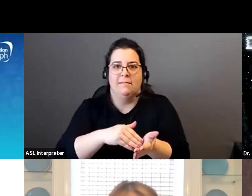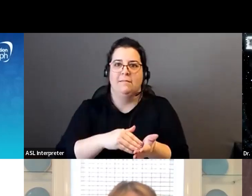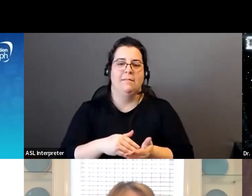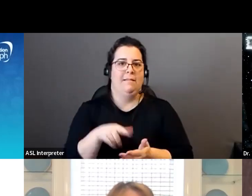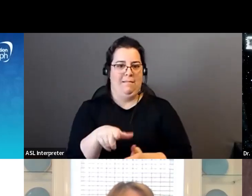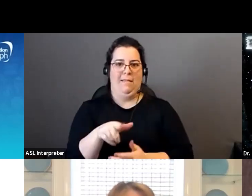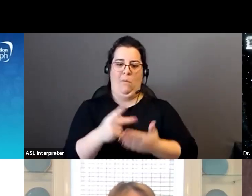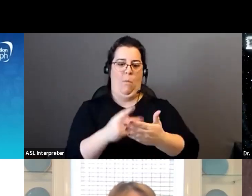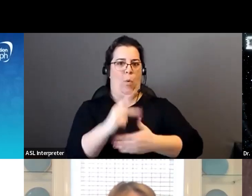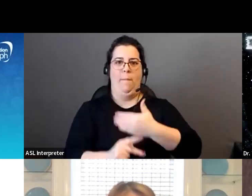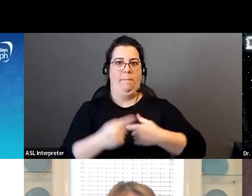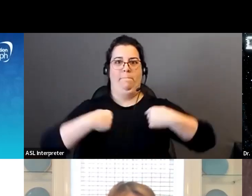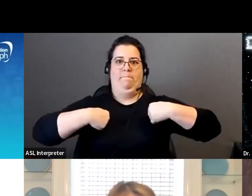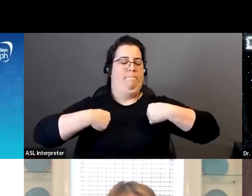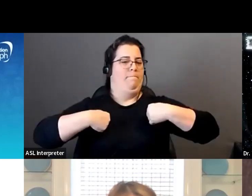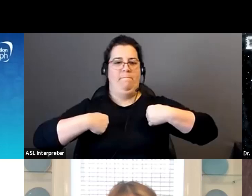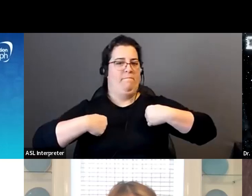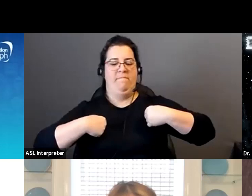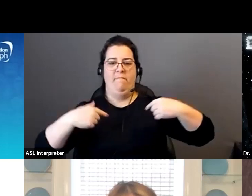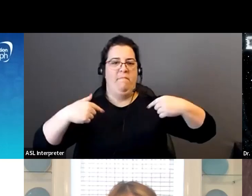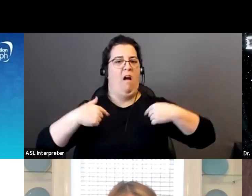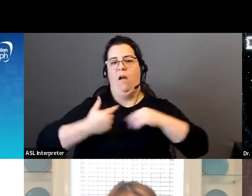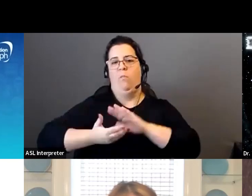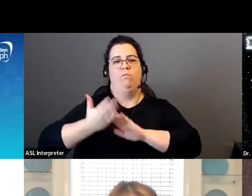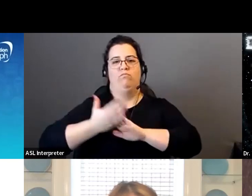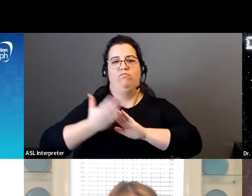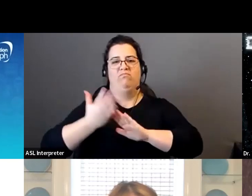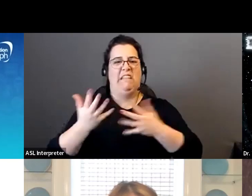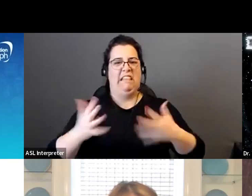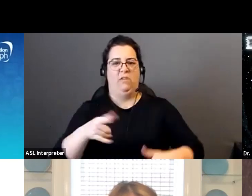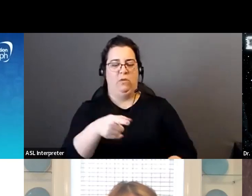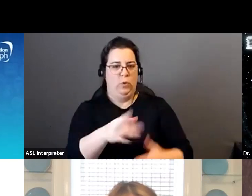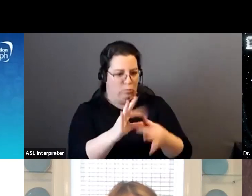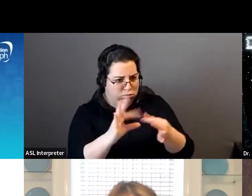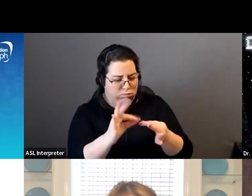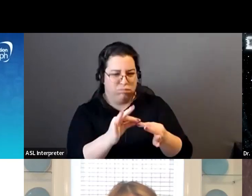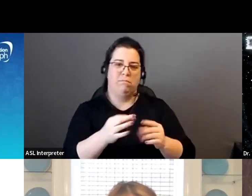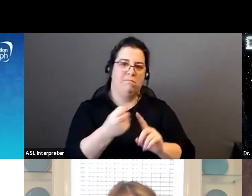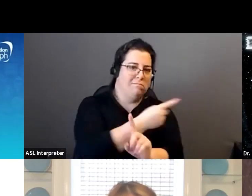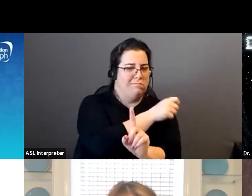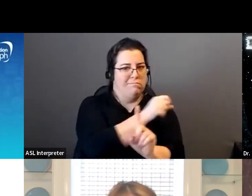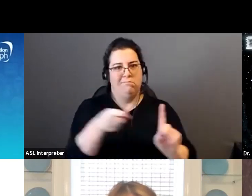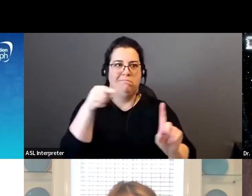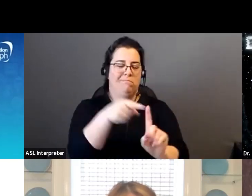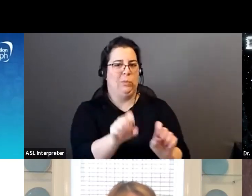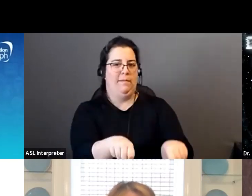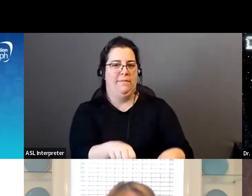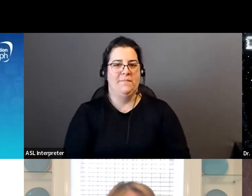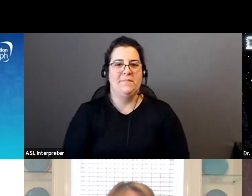They're there to drive the ship. Simple as that. Anybody else?